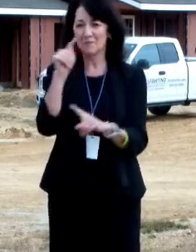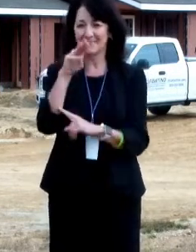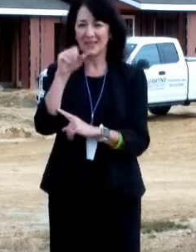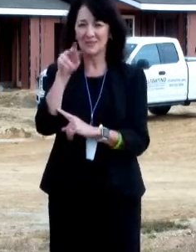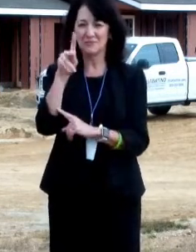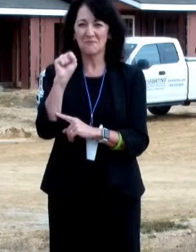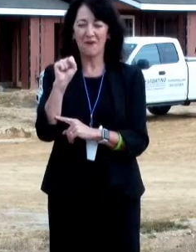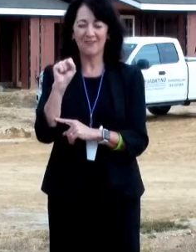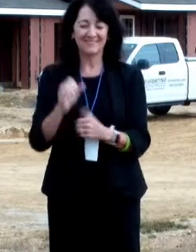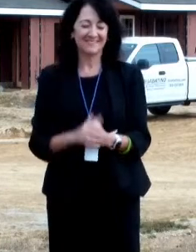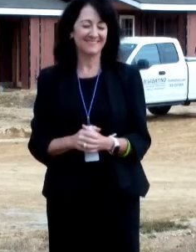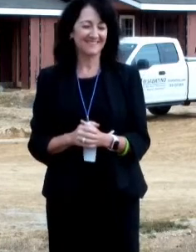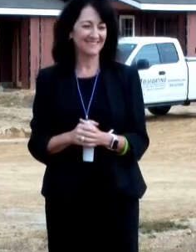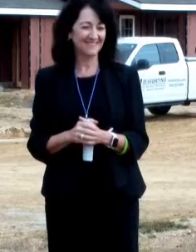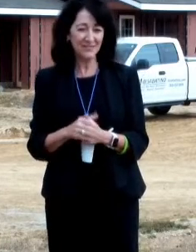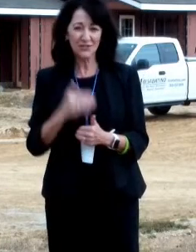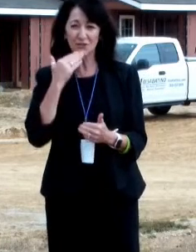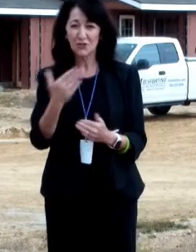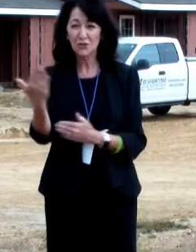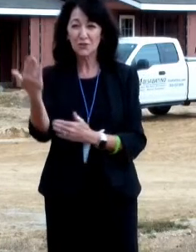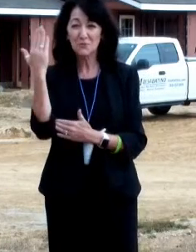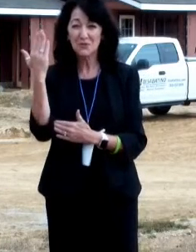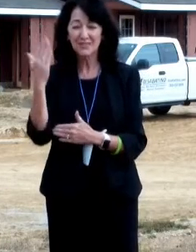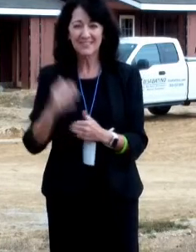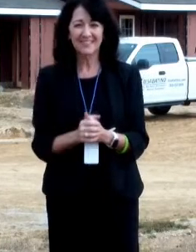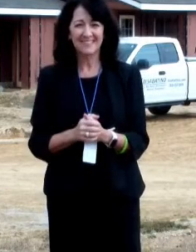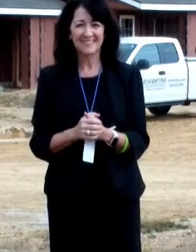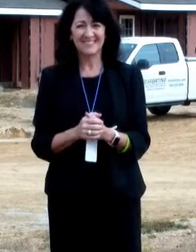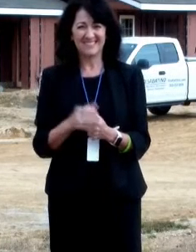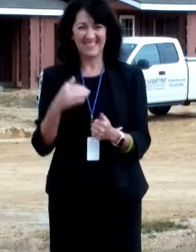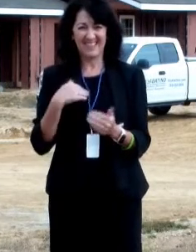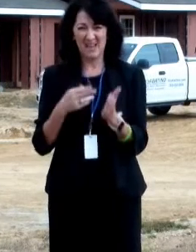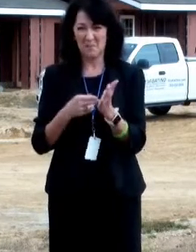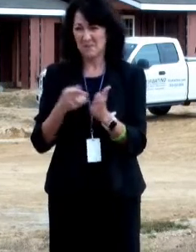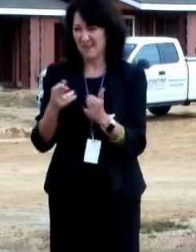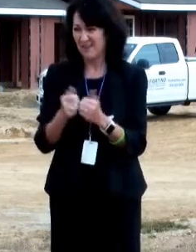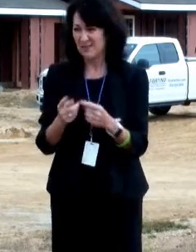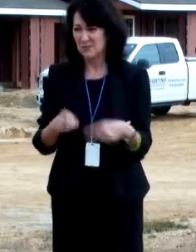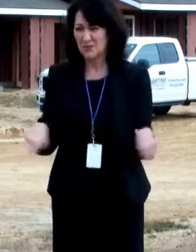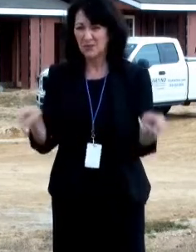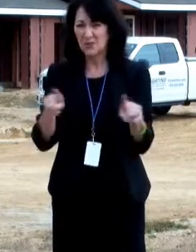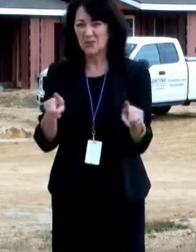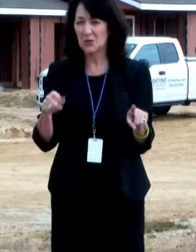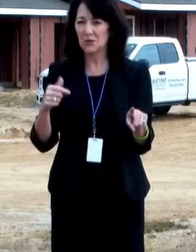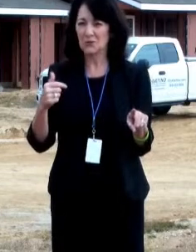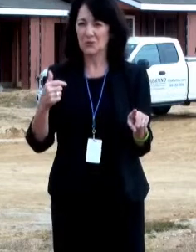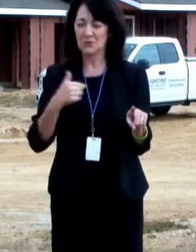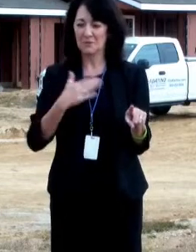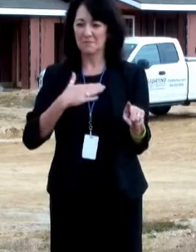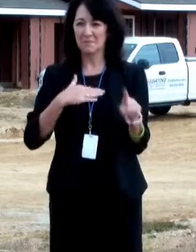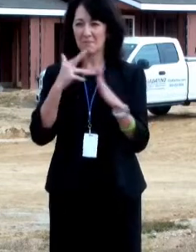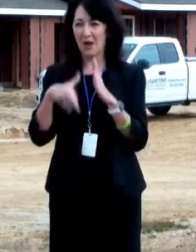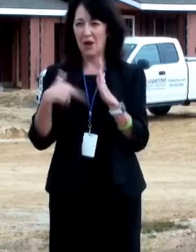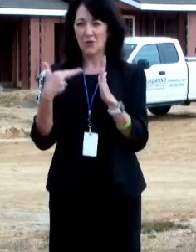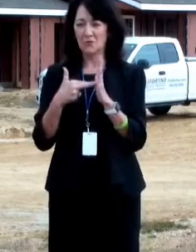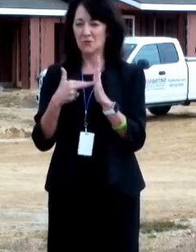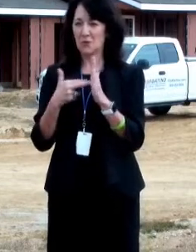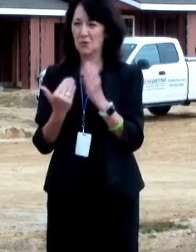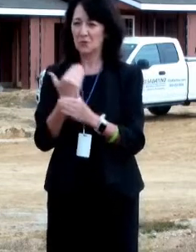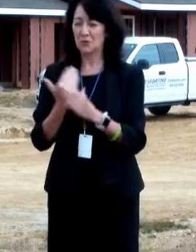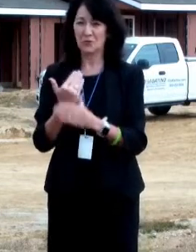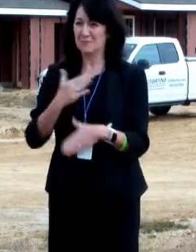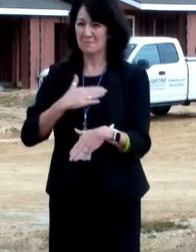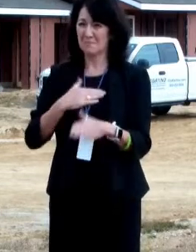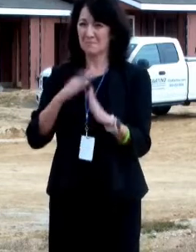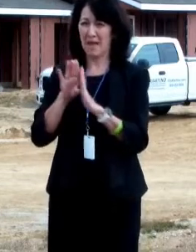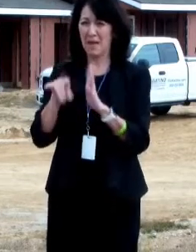Young. Good morning. I'm going to be honest with you. I'm new to this role. My background's in nonprofits, and so